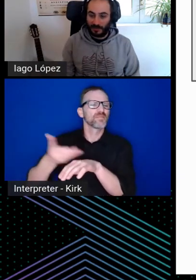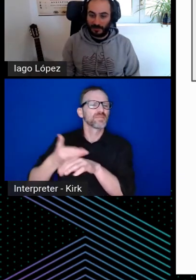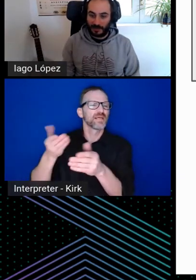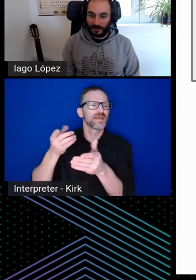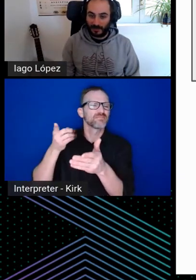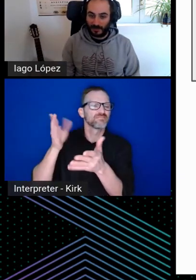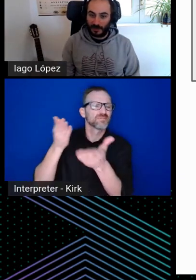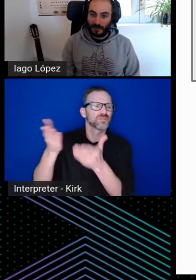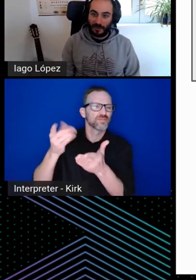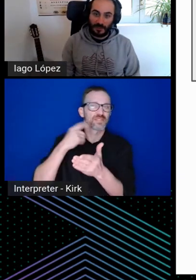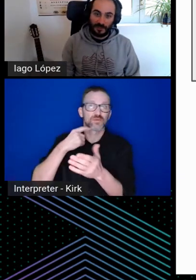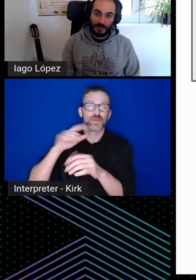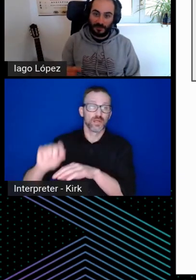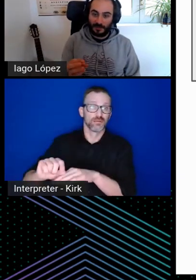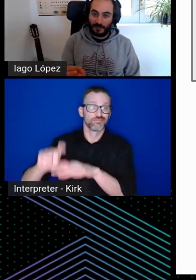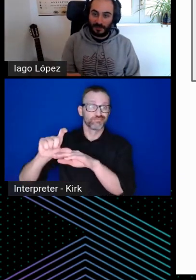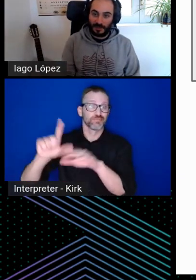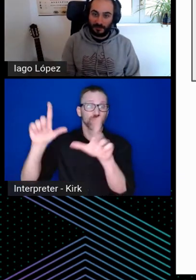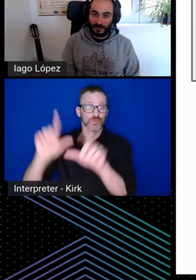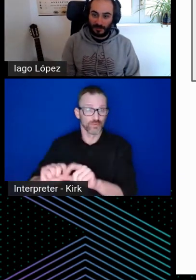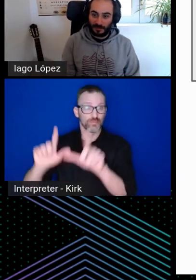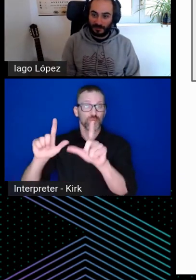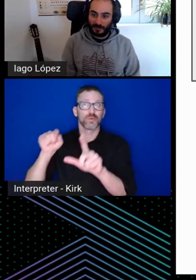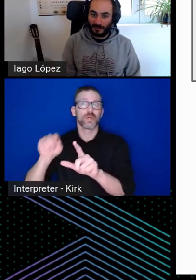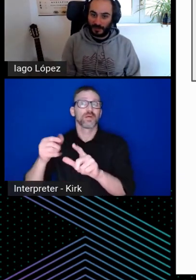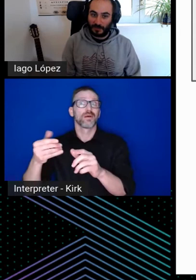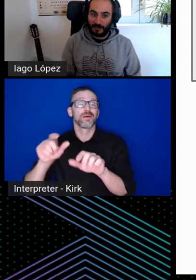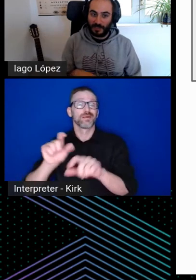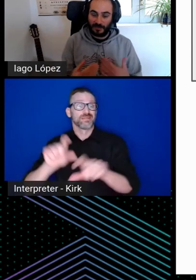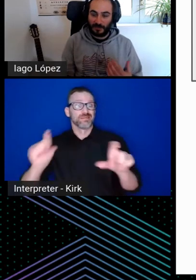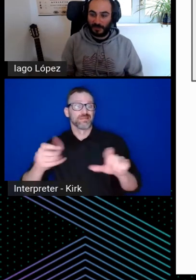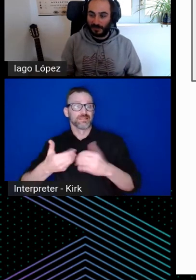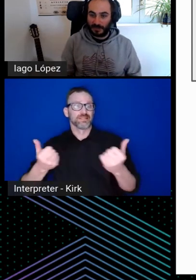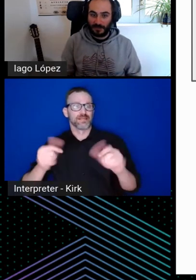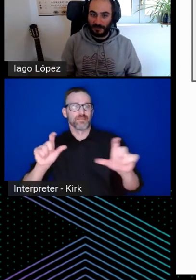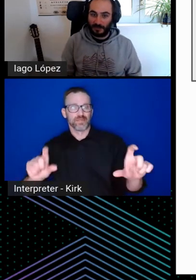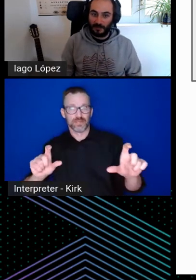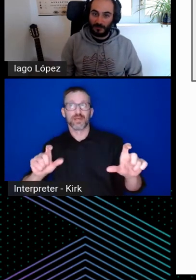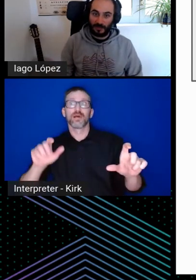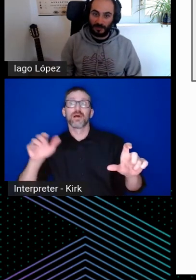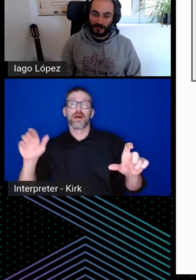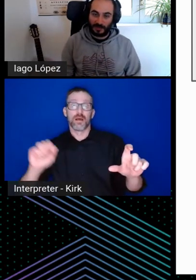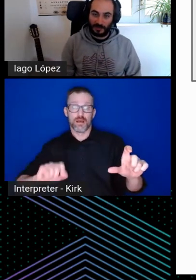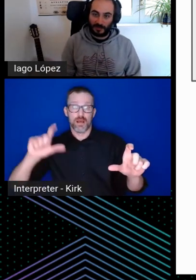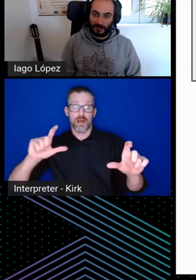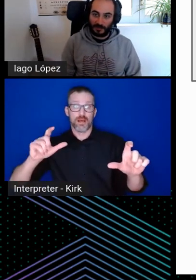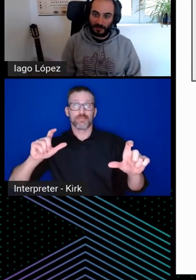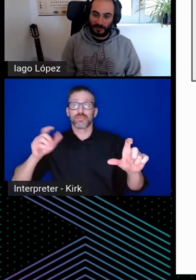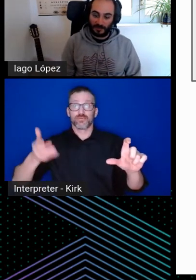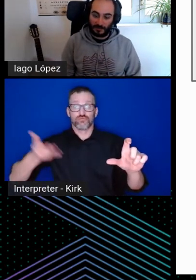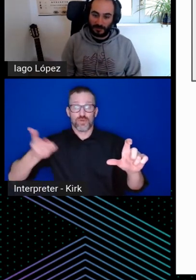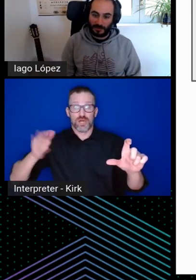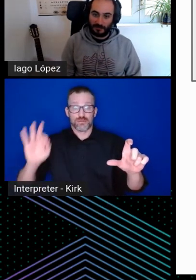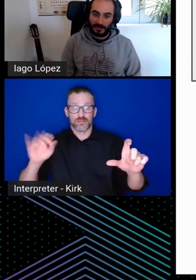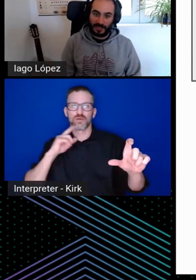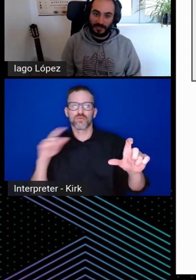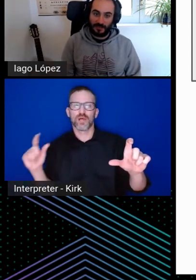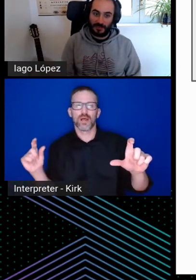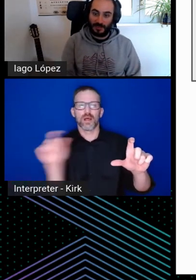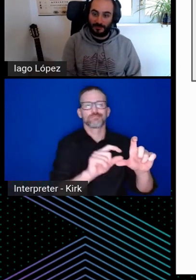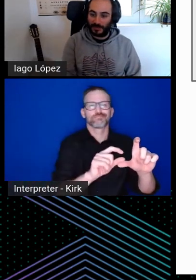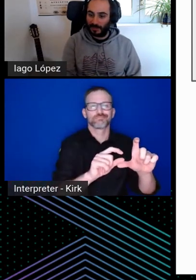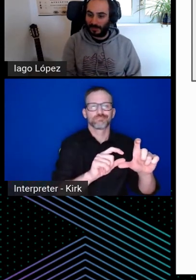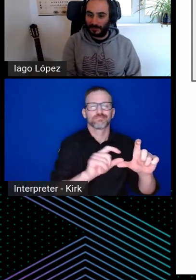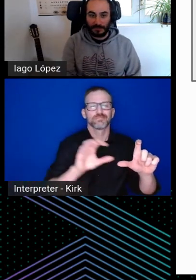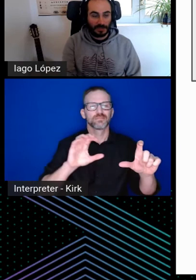reboot in the new partition. And once the node is up, it's re-added to the cluster, and workloads can be